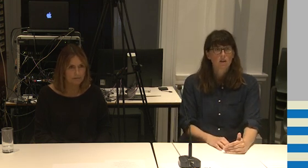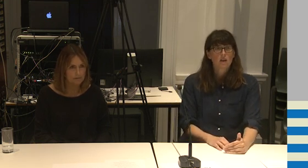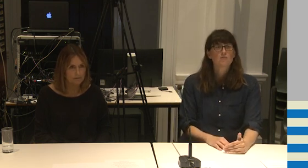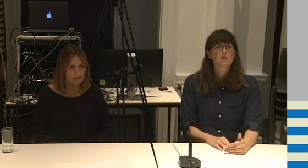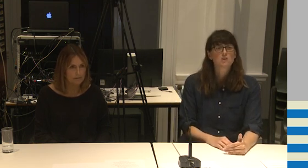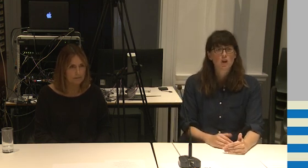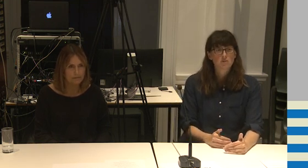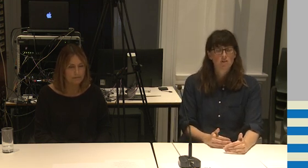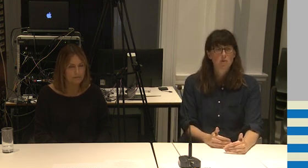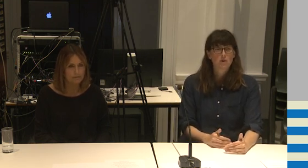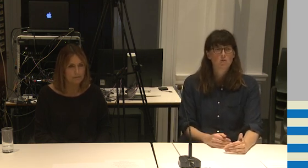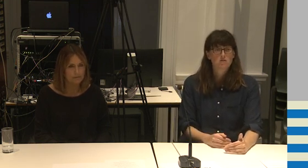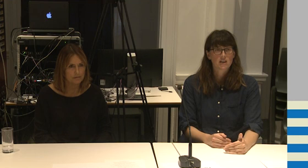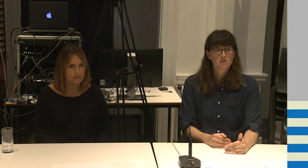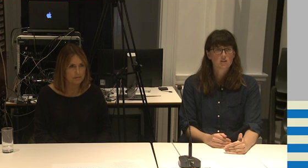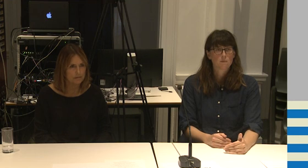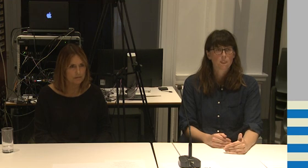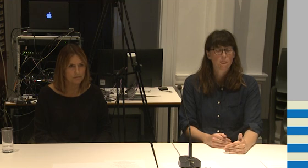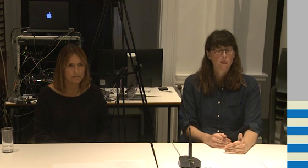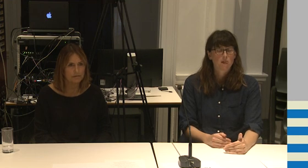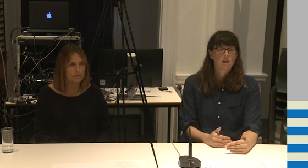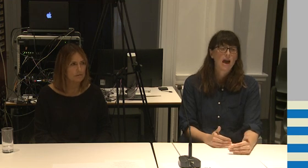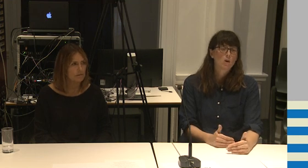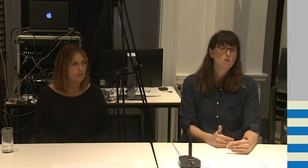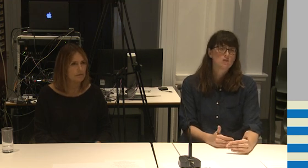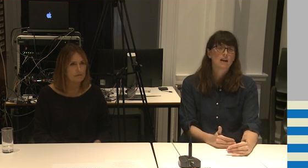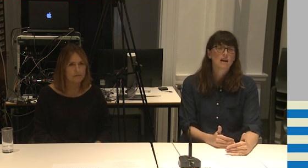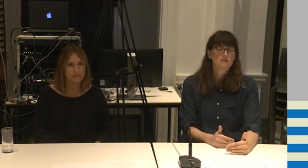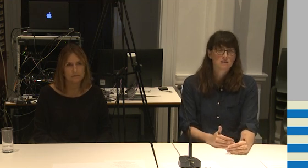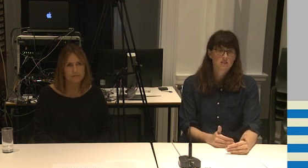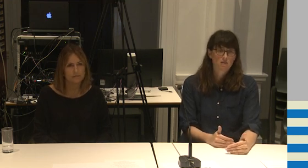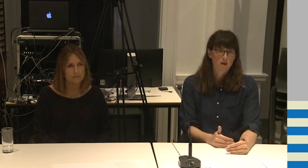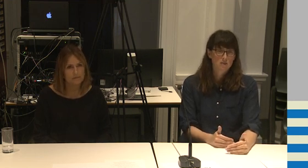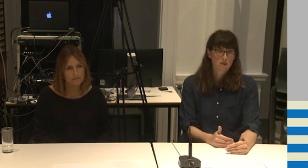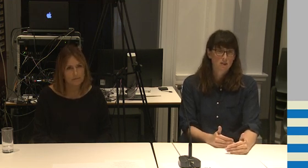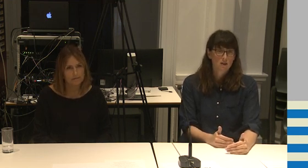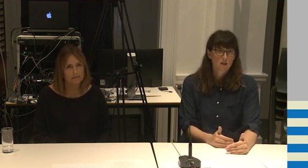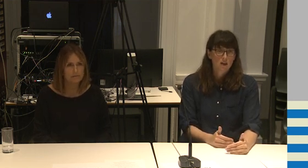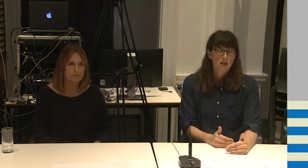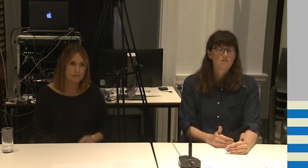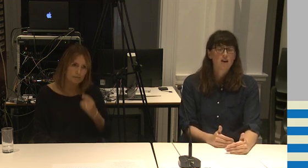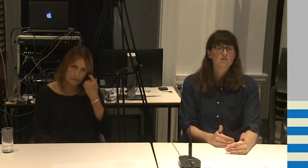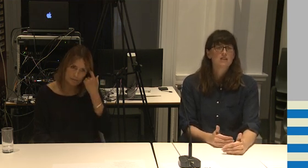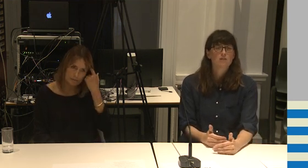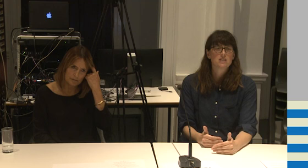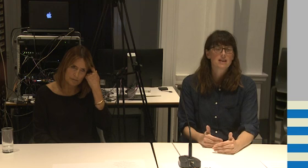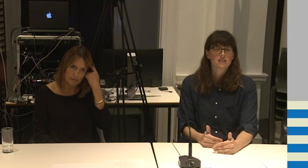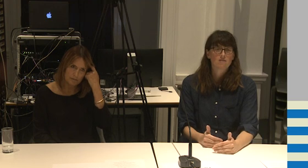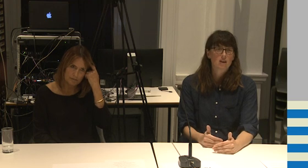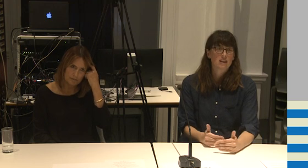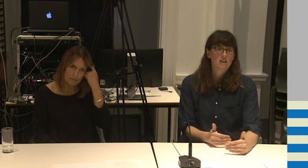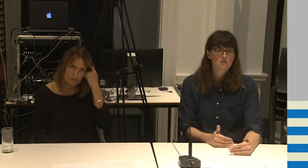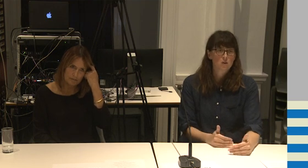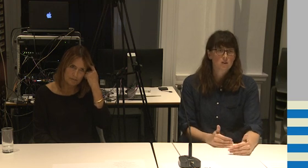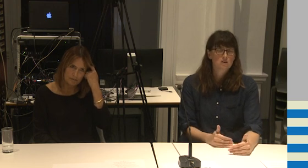consultation, if there's no interpreter at a public consultation, and how are you to gain access as a deaf person? If everything is very